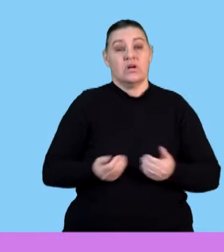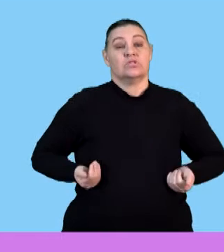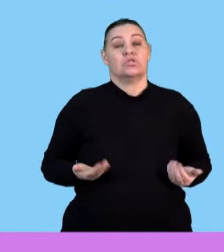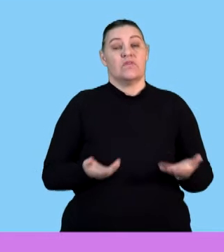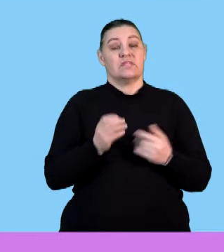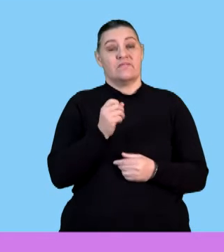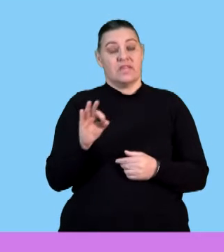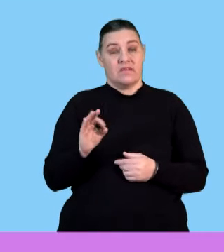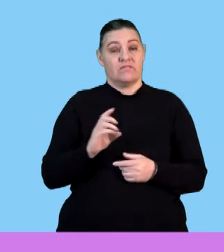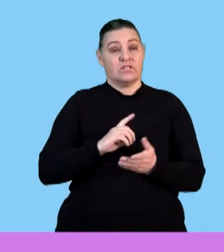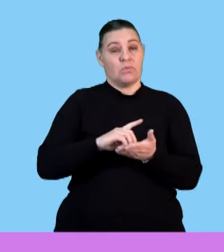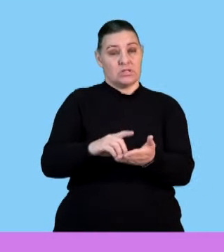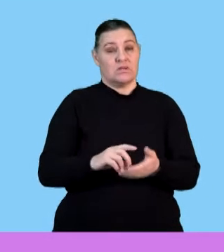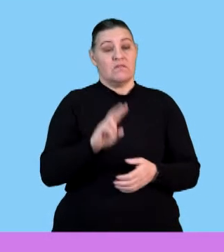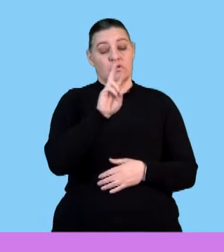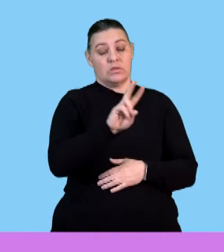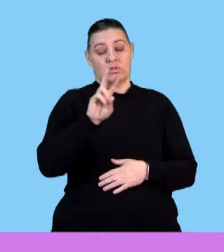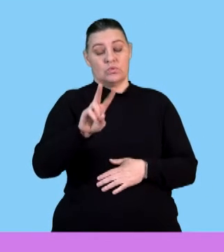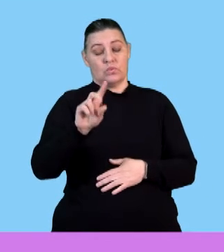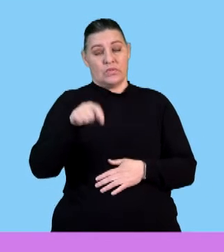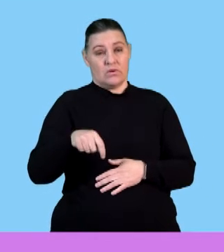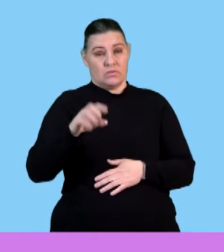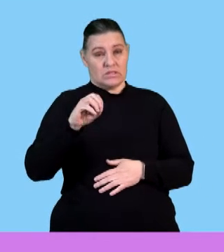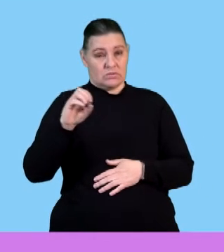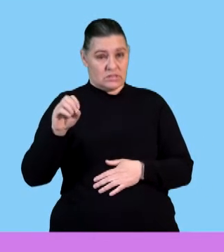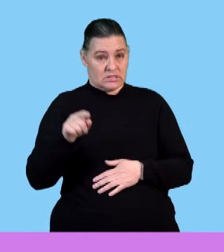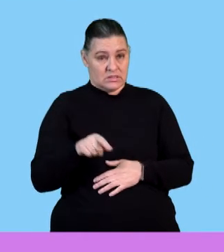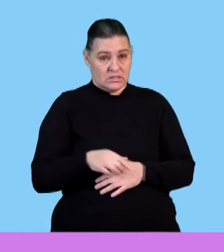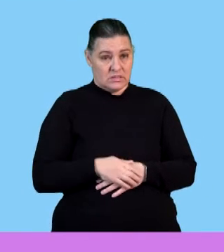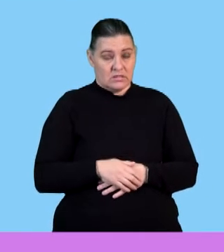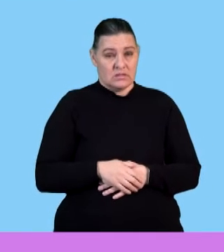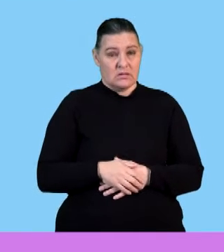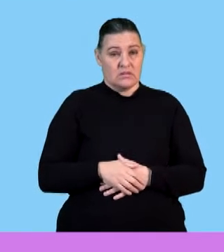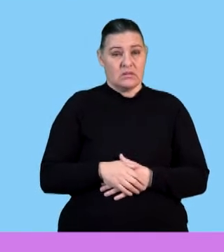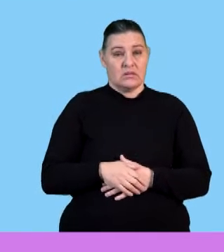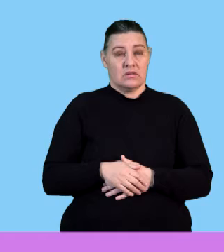for depositing the amount of 22,000, this amount,